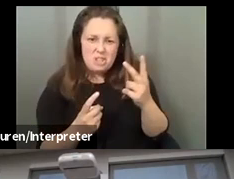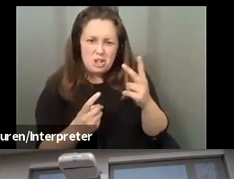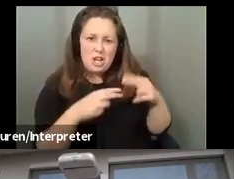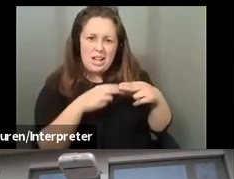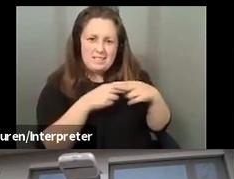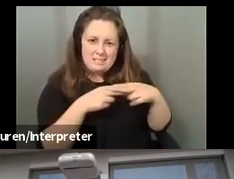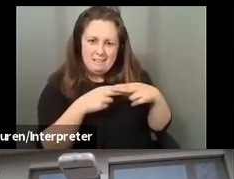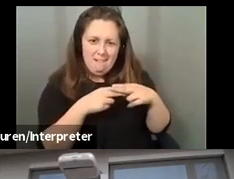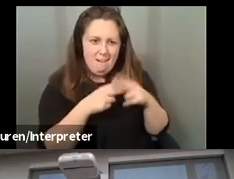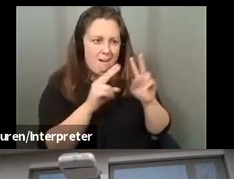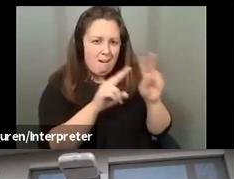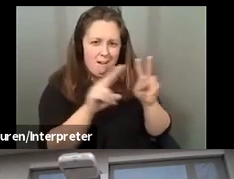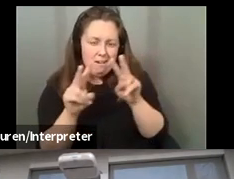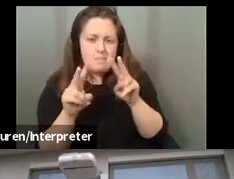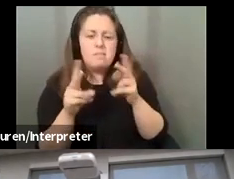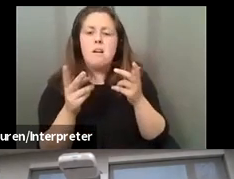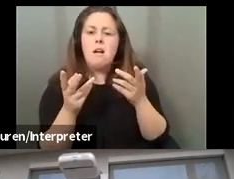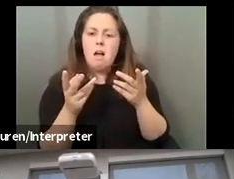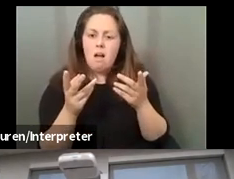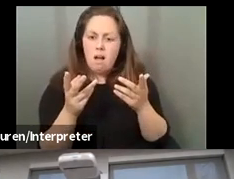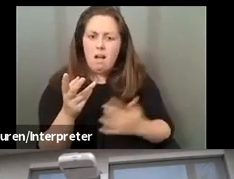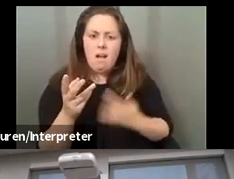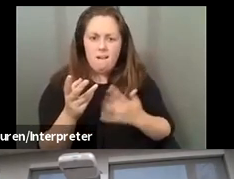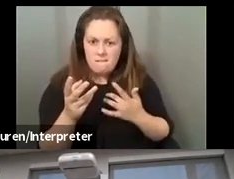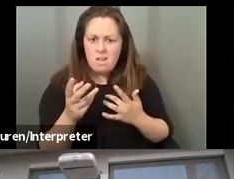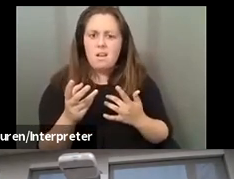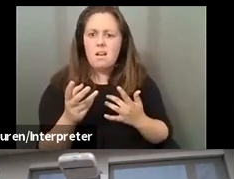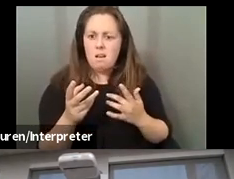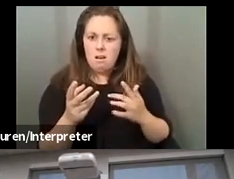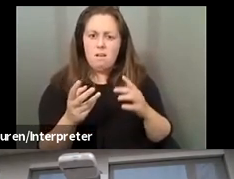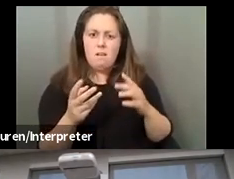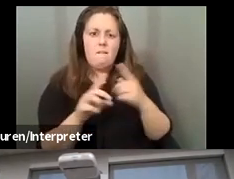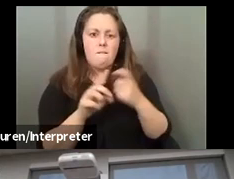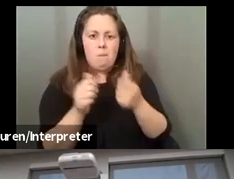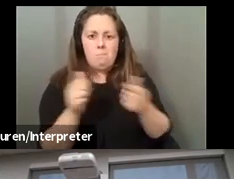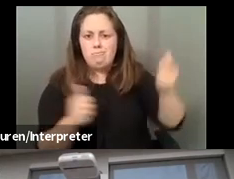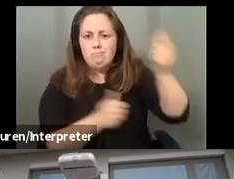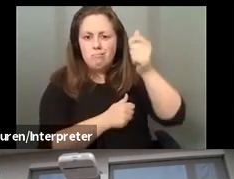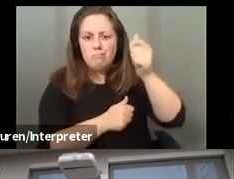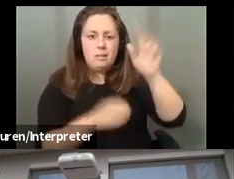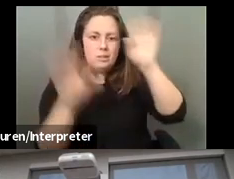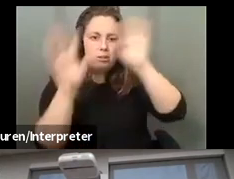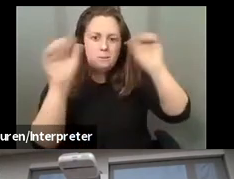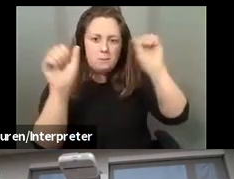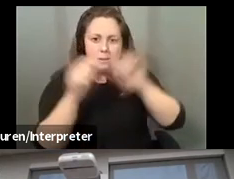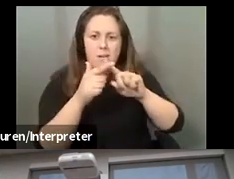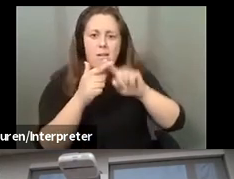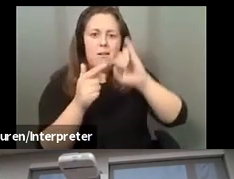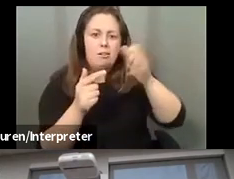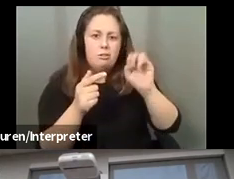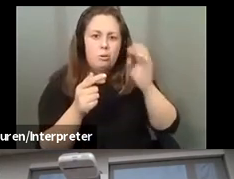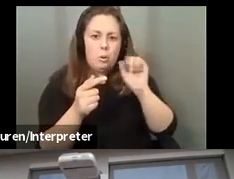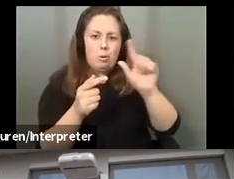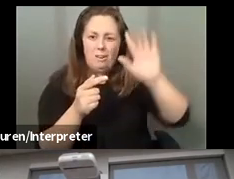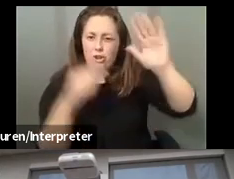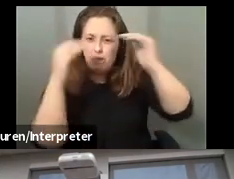it, you know, from Dr. Baeta's level, General Neal's level, to send a reminder to, you know,